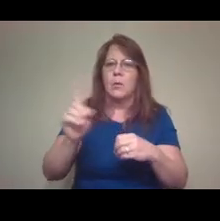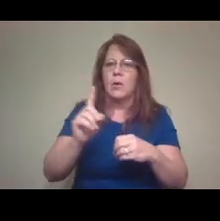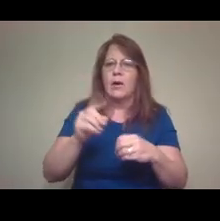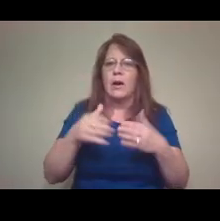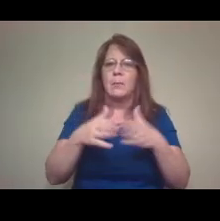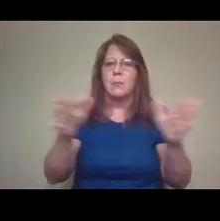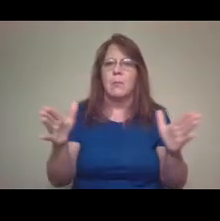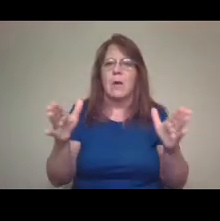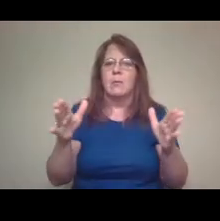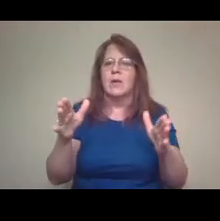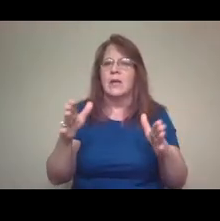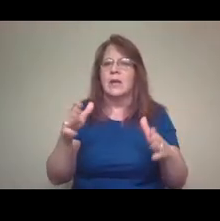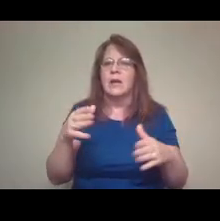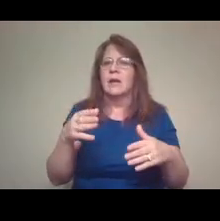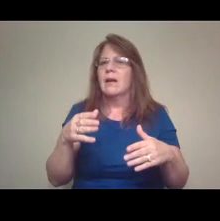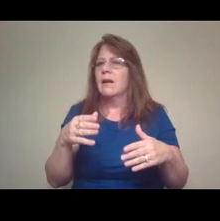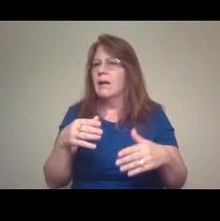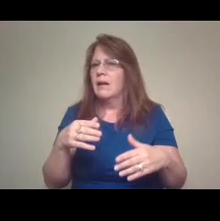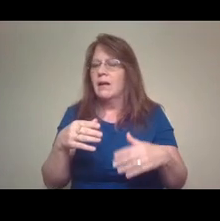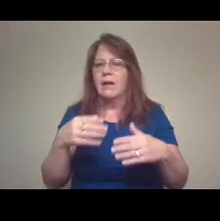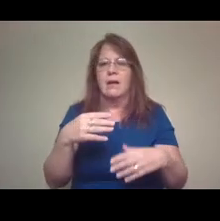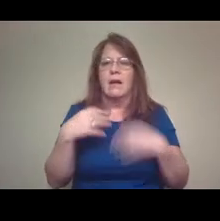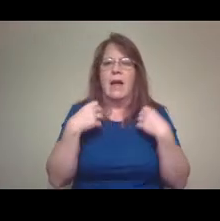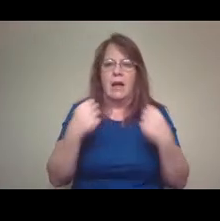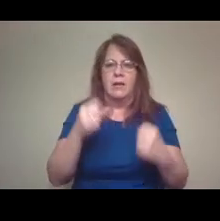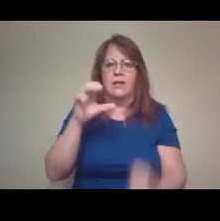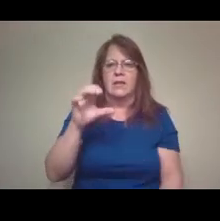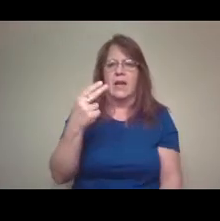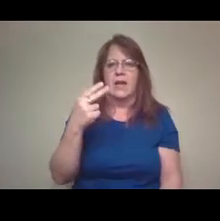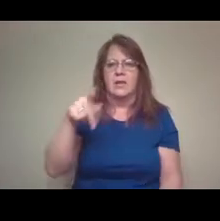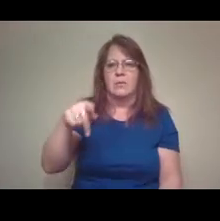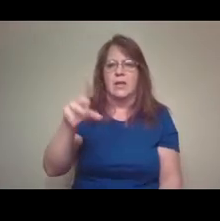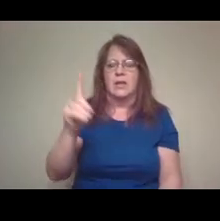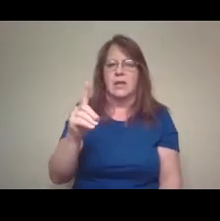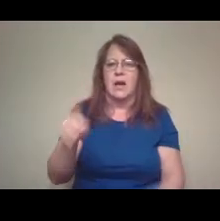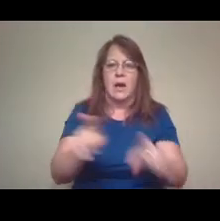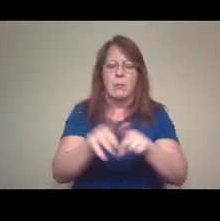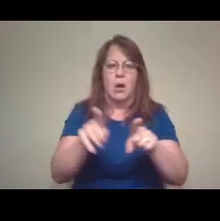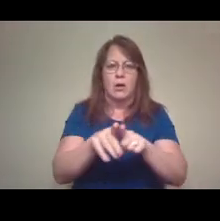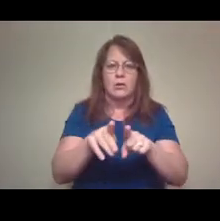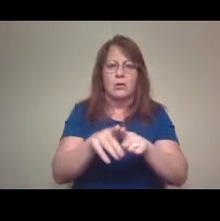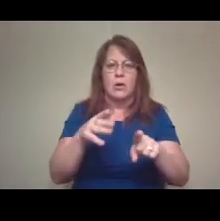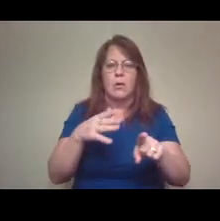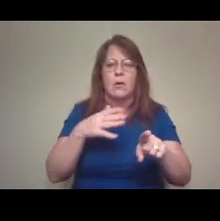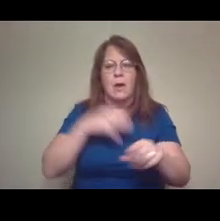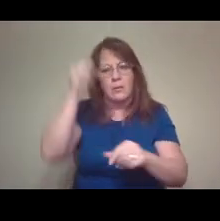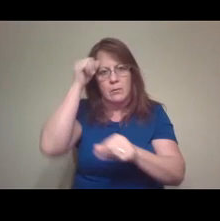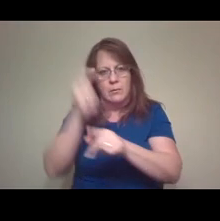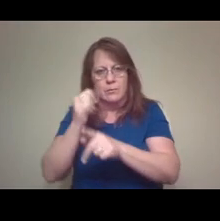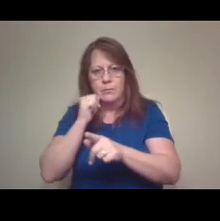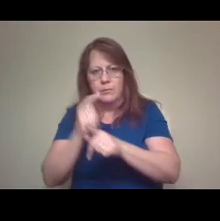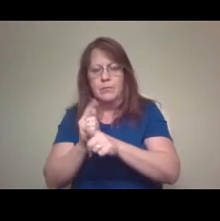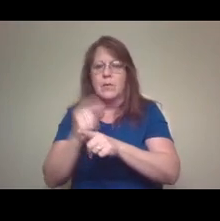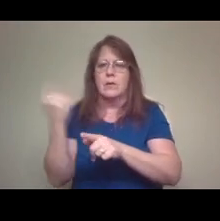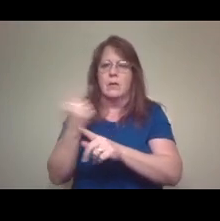and Environment, or CDPHE. I'm also a sibling suicide loss survivor. That's what drives my work. That's why I'm in